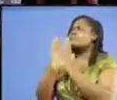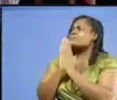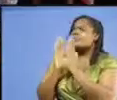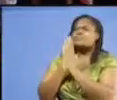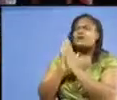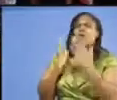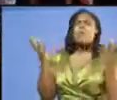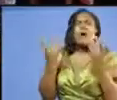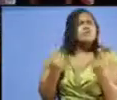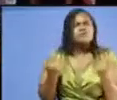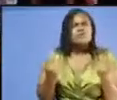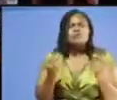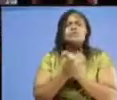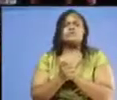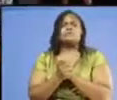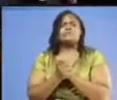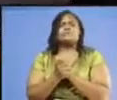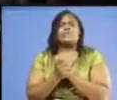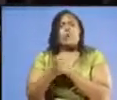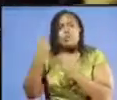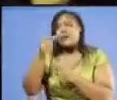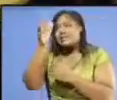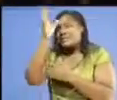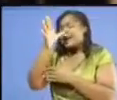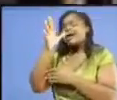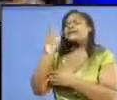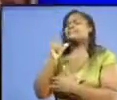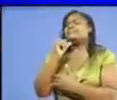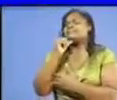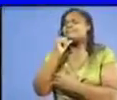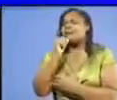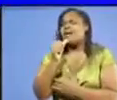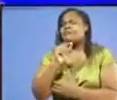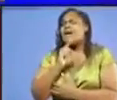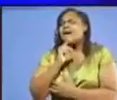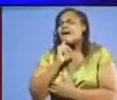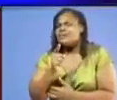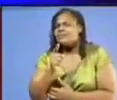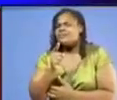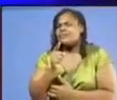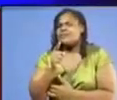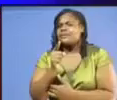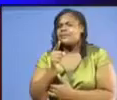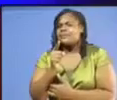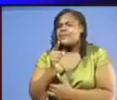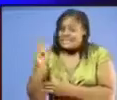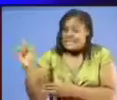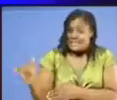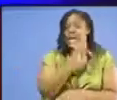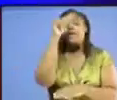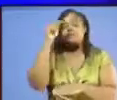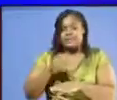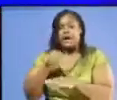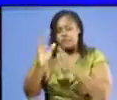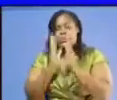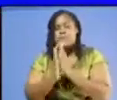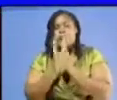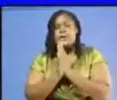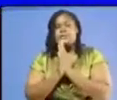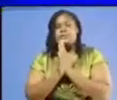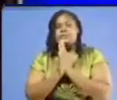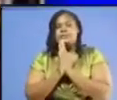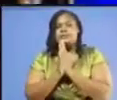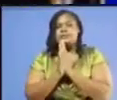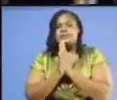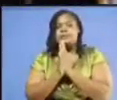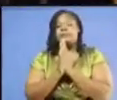praying. What do you do when God does not answer your prayer the moment you pray them?